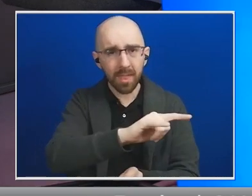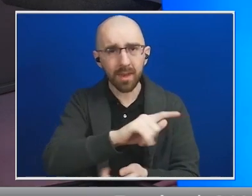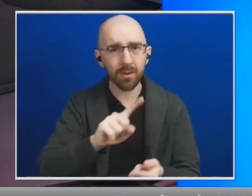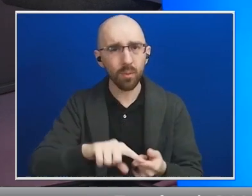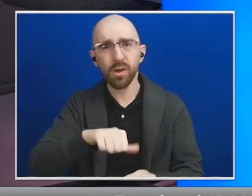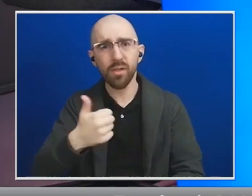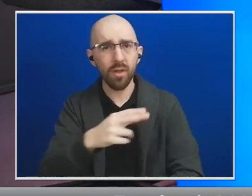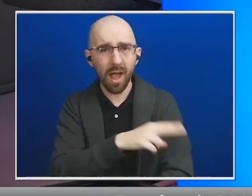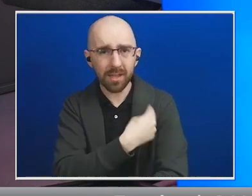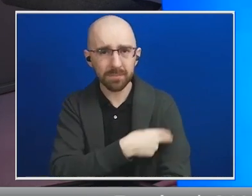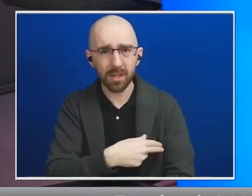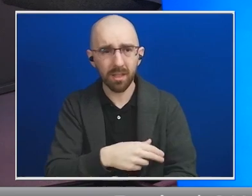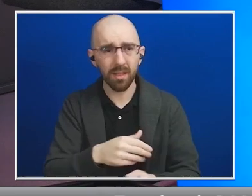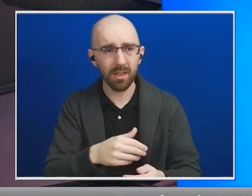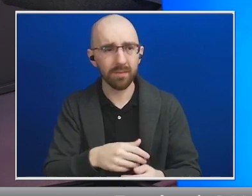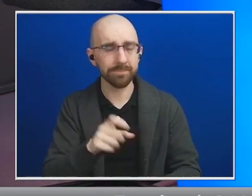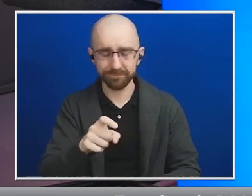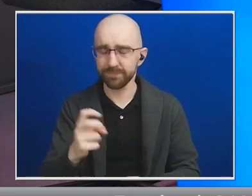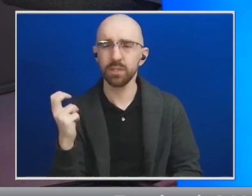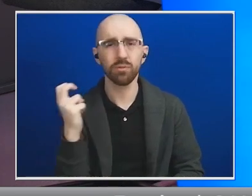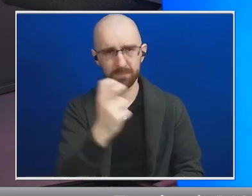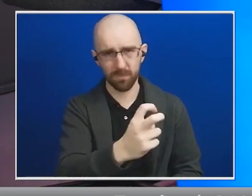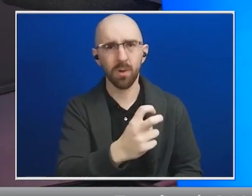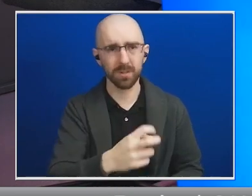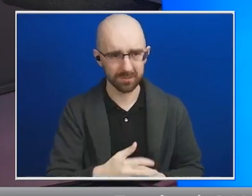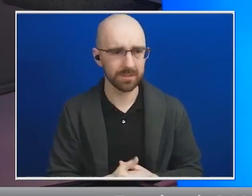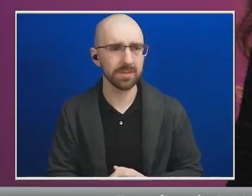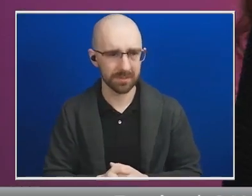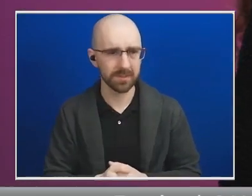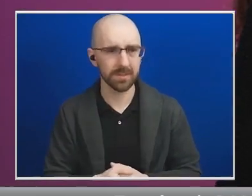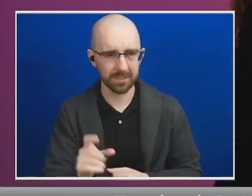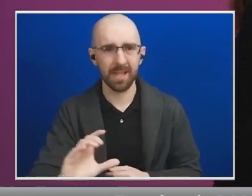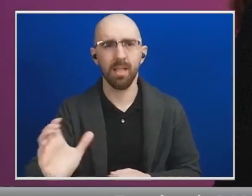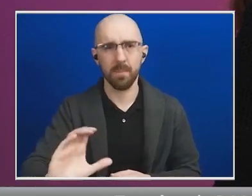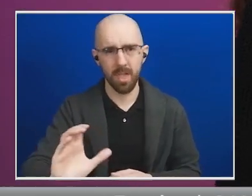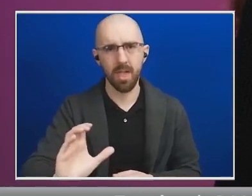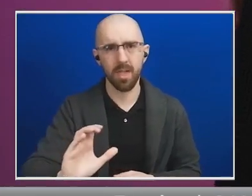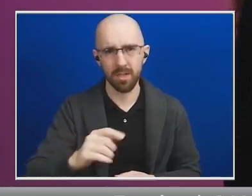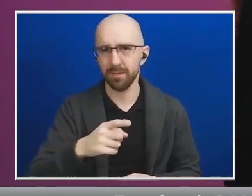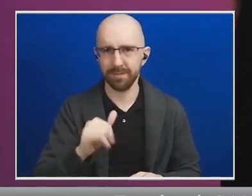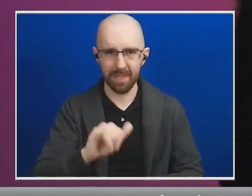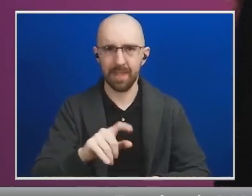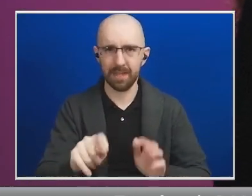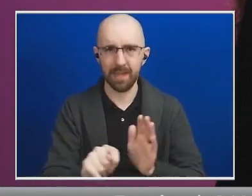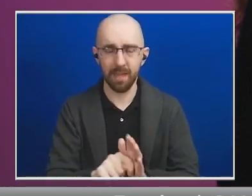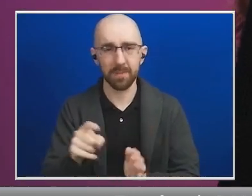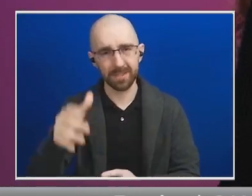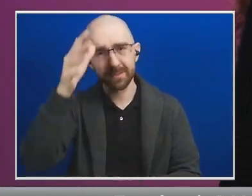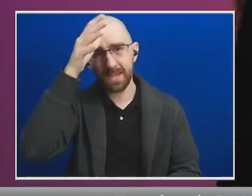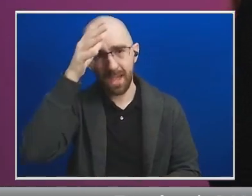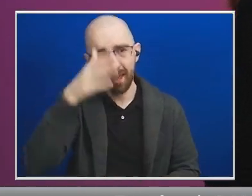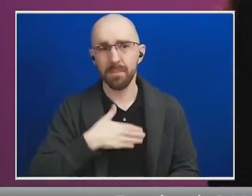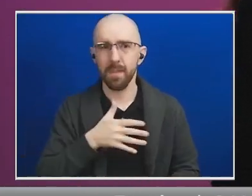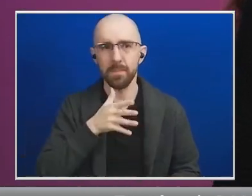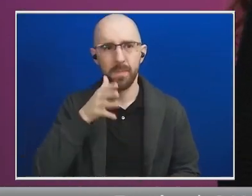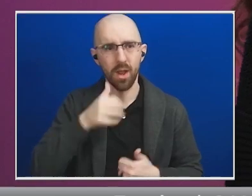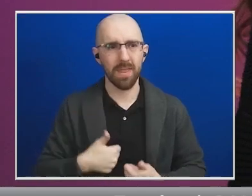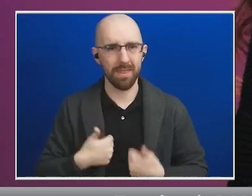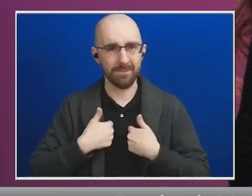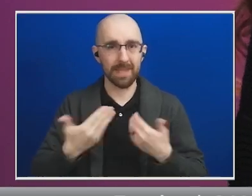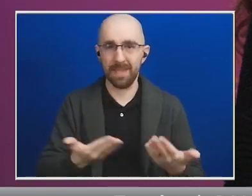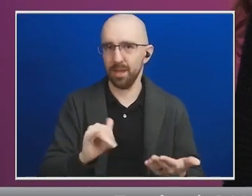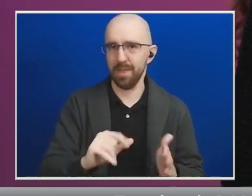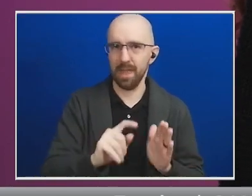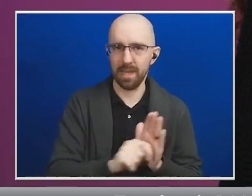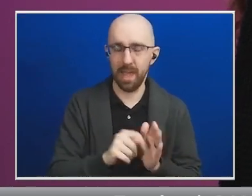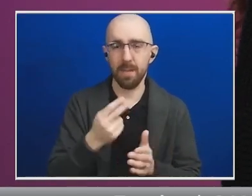you. Transported, Oh my across gosh. town in Columbia. His dad, my parents lived here at the time, and both of our families drove